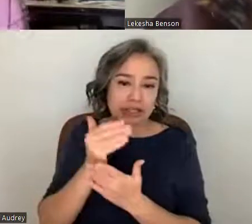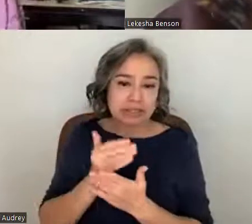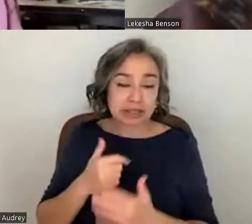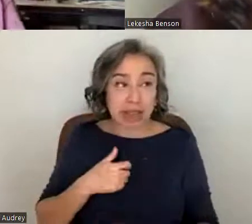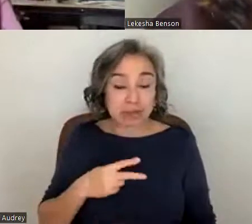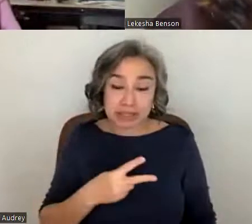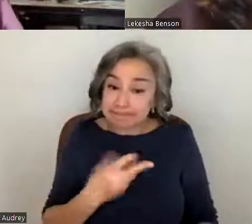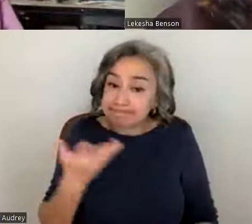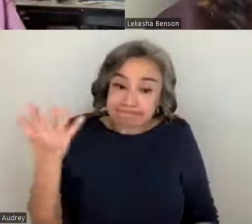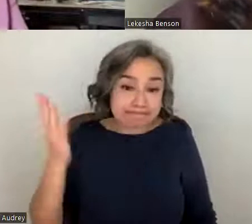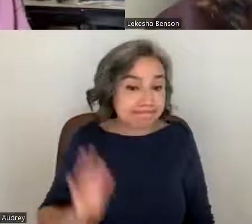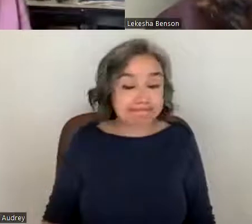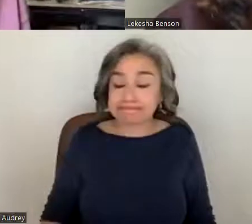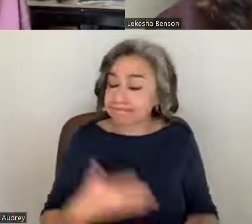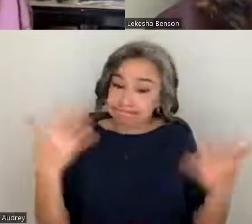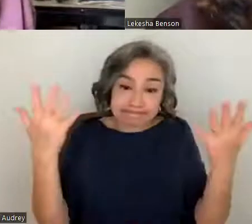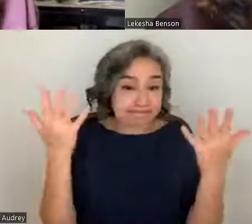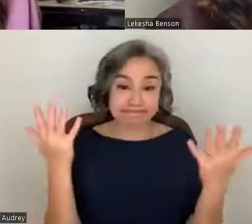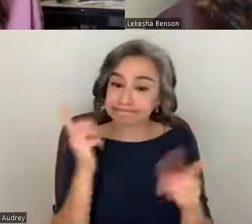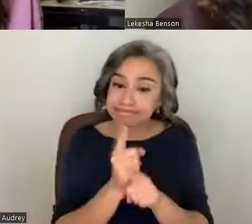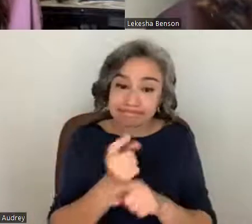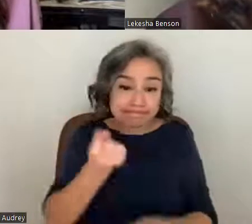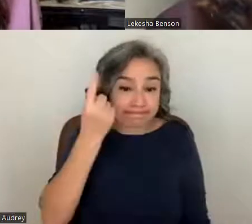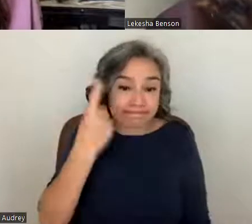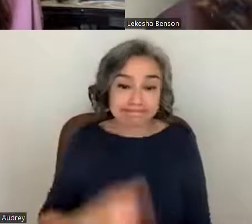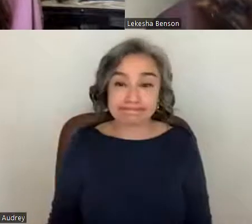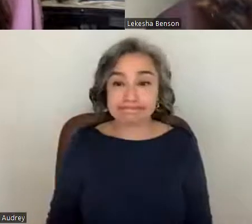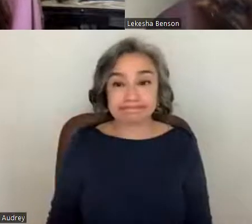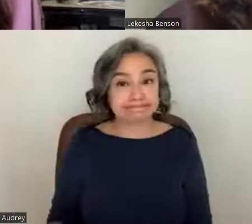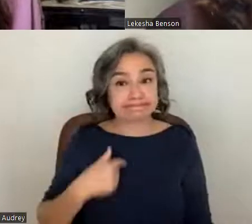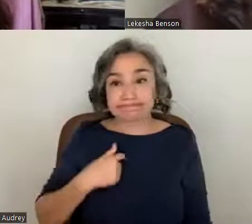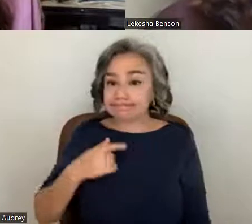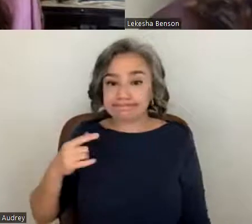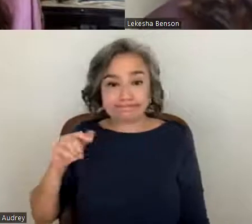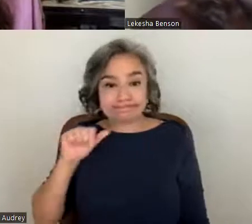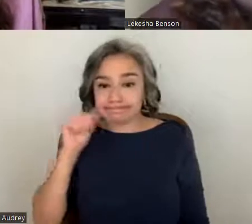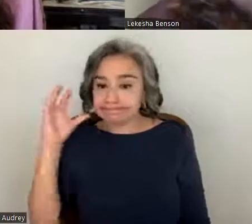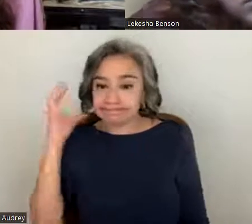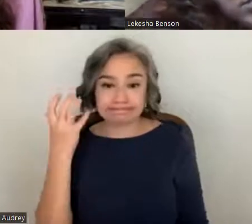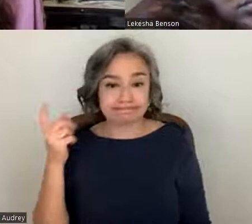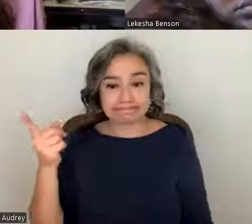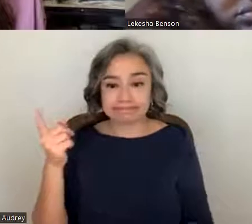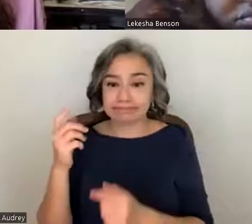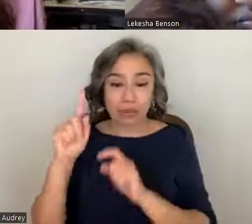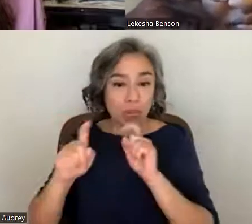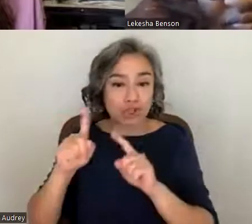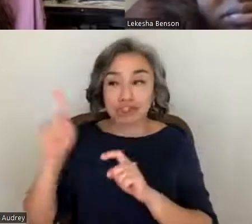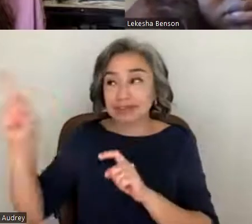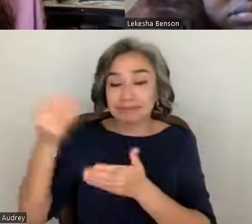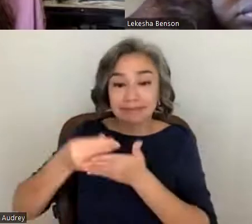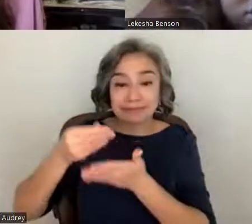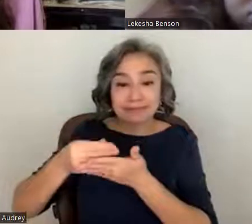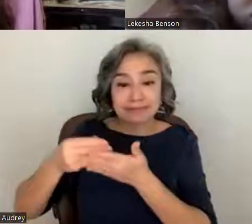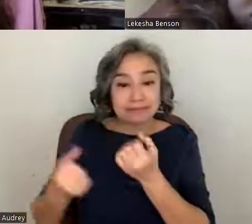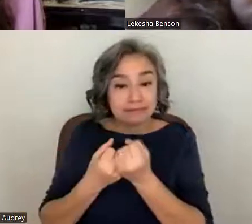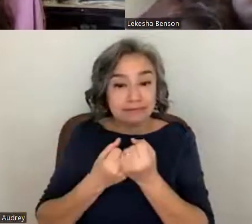choice, actually. I was not going to advocate that they put these questions on there that our funder had said we had to ask, that